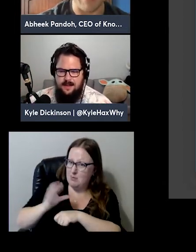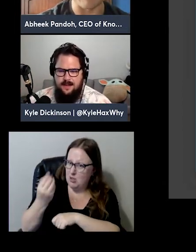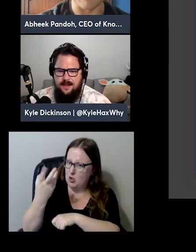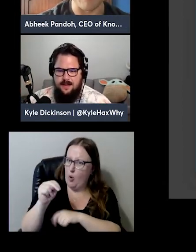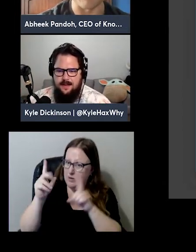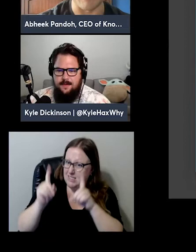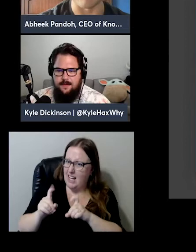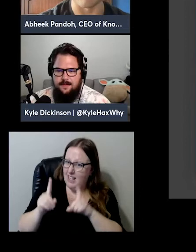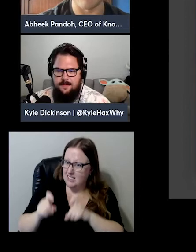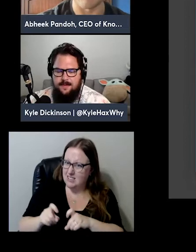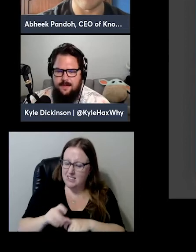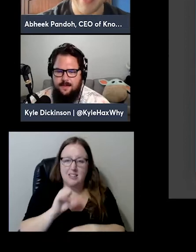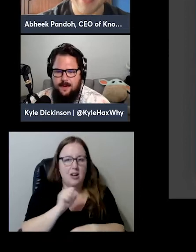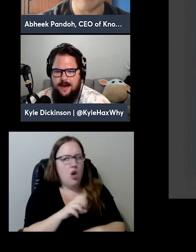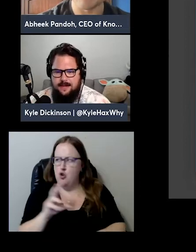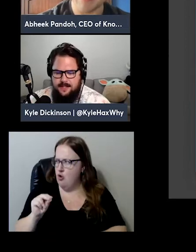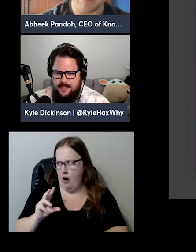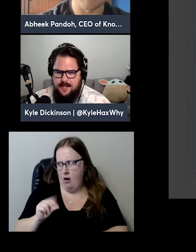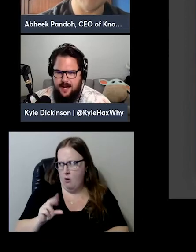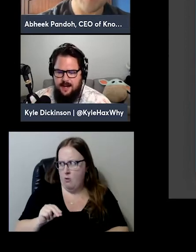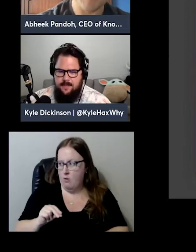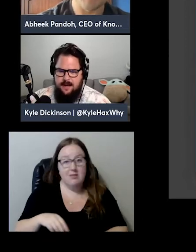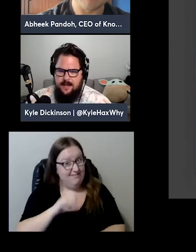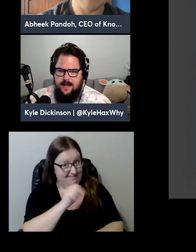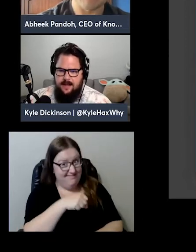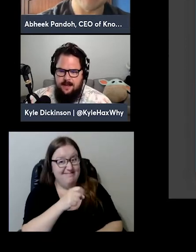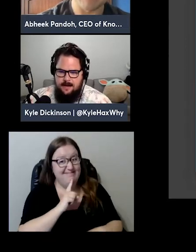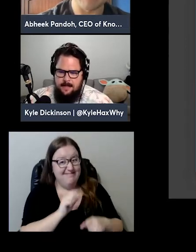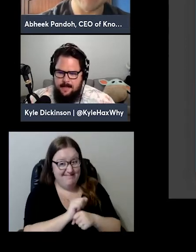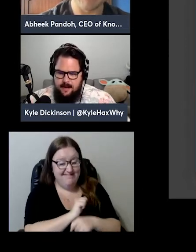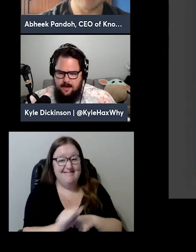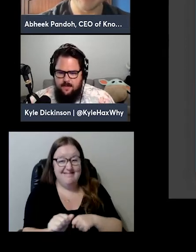it No, makes it its own doesn't. test. We were Yeah, No, it actually just yeah, doesn't. talking about like,